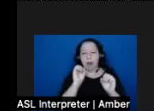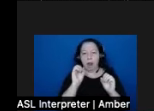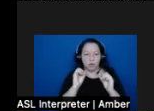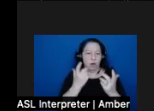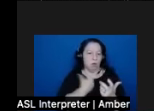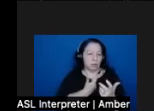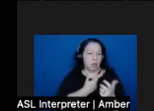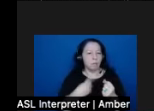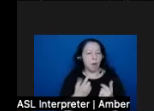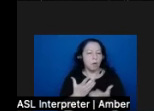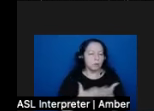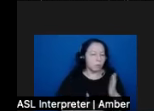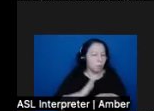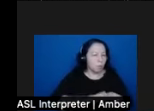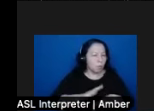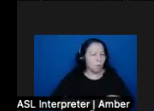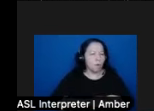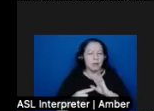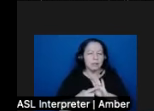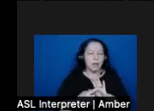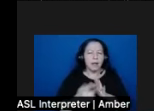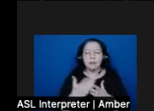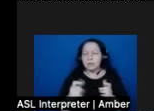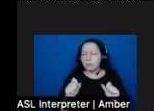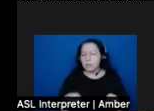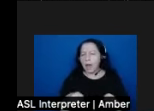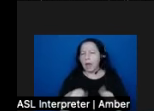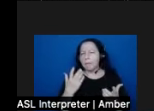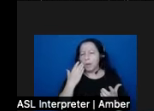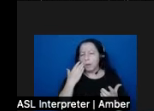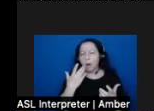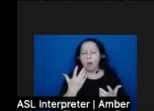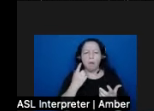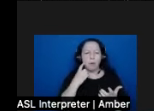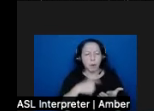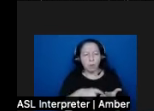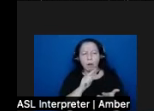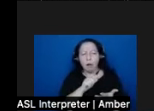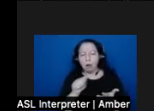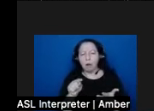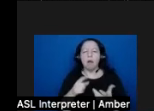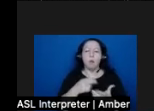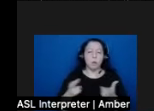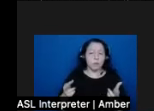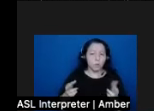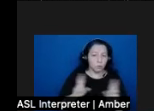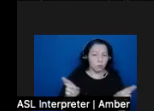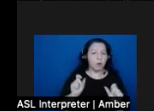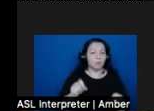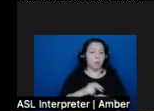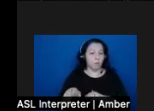maybe some of the warning signs or things that we could be looking for, resources that are available so that we can make referrals,